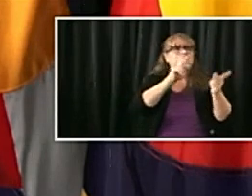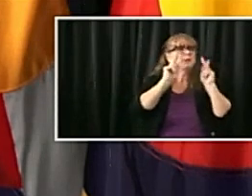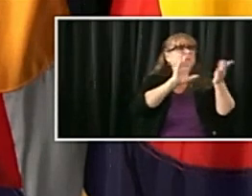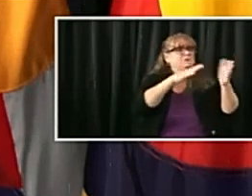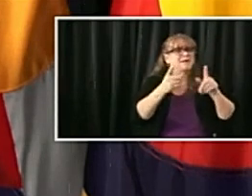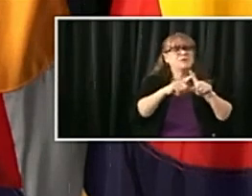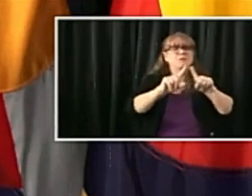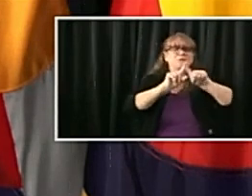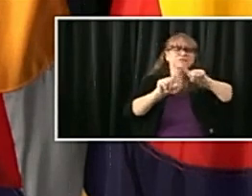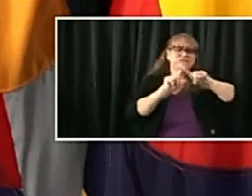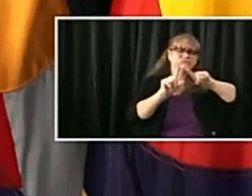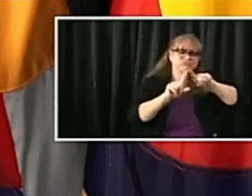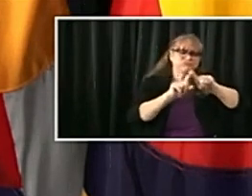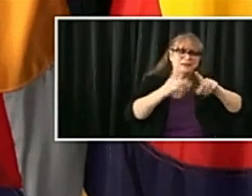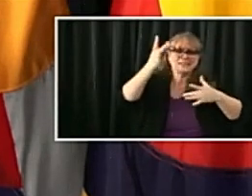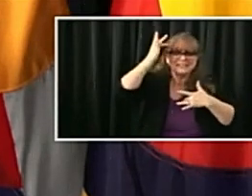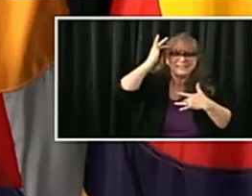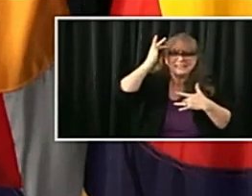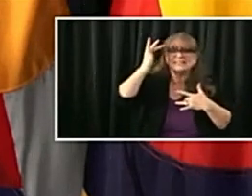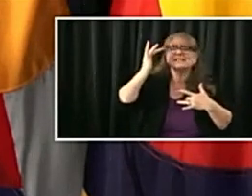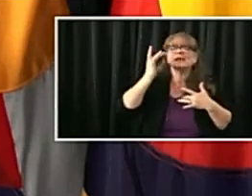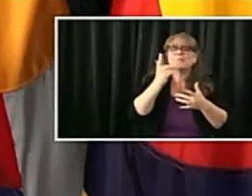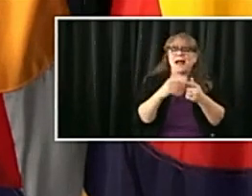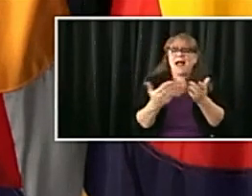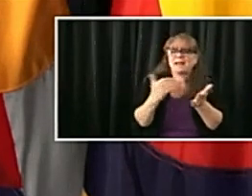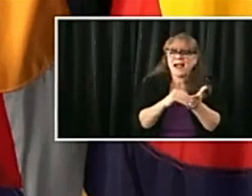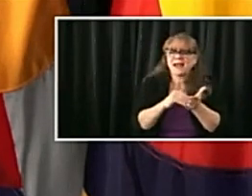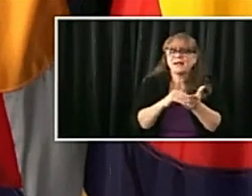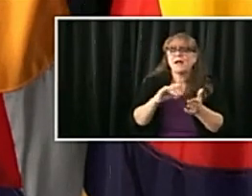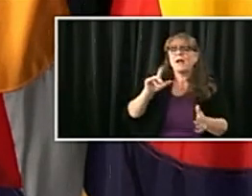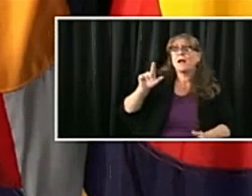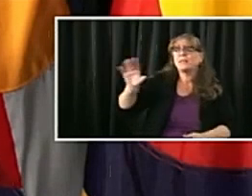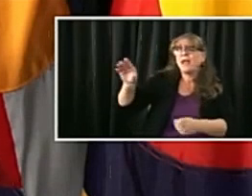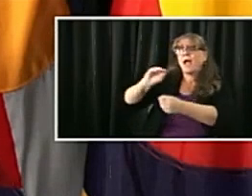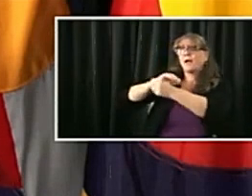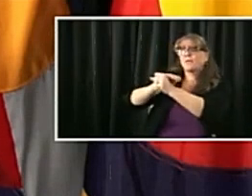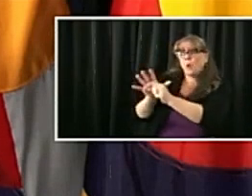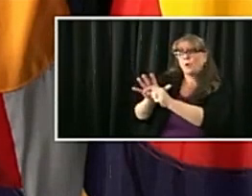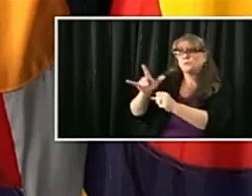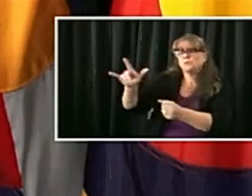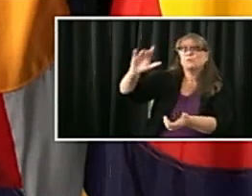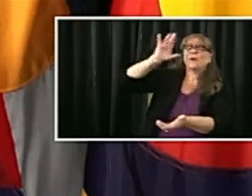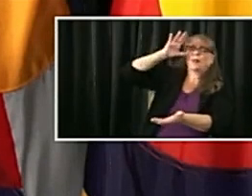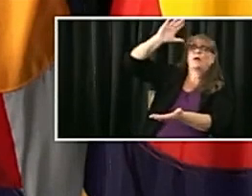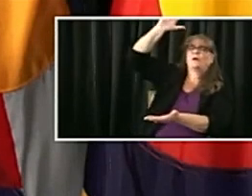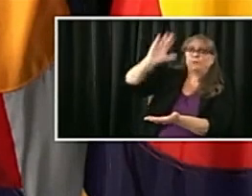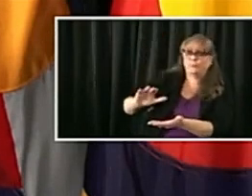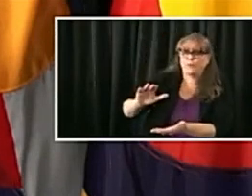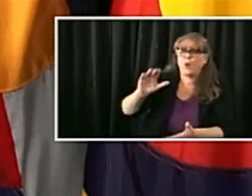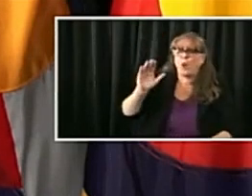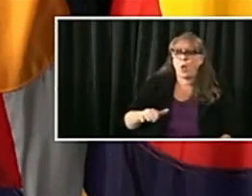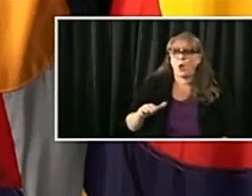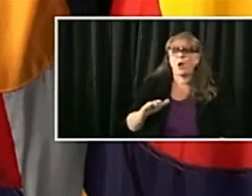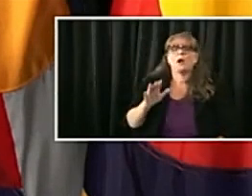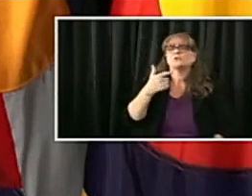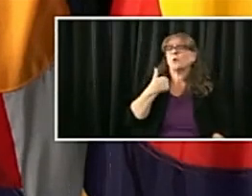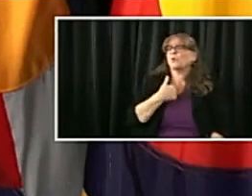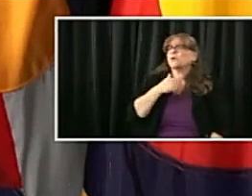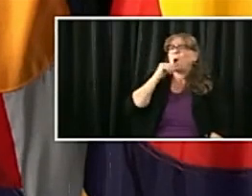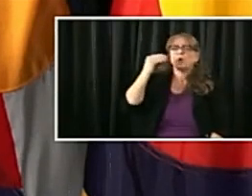will be a low number. This will likely be. We don't yet know the length of duration of protection, but it'll likely be a shot that needs renewal,